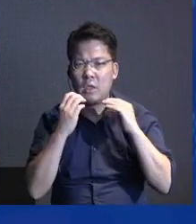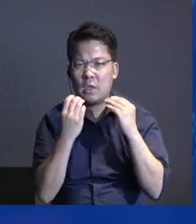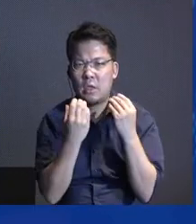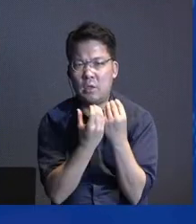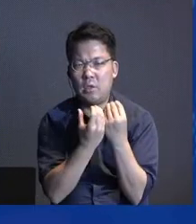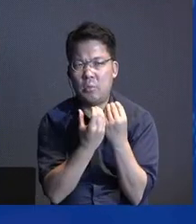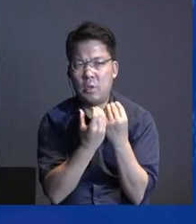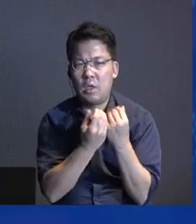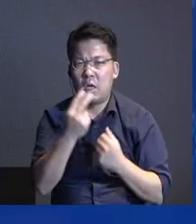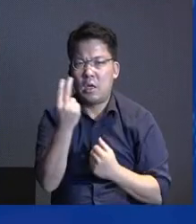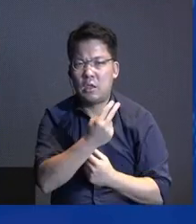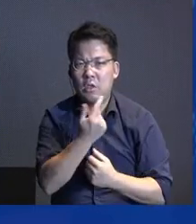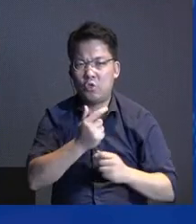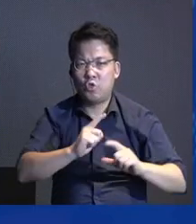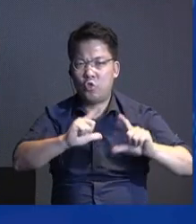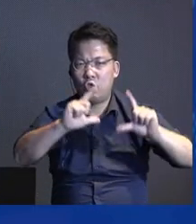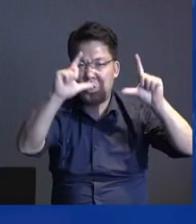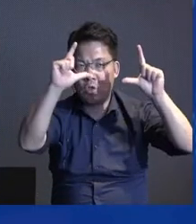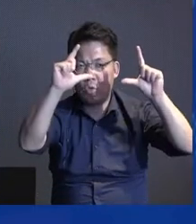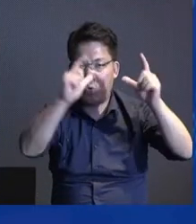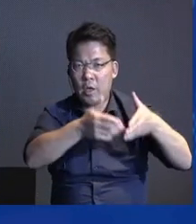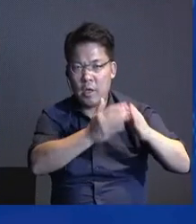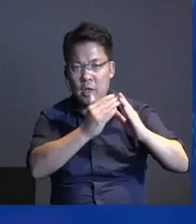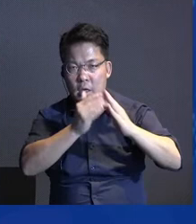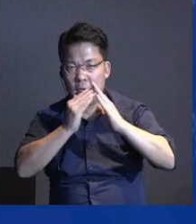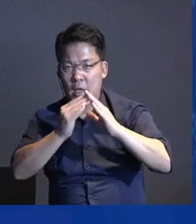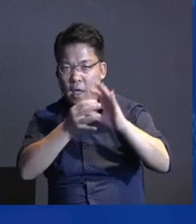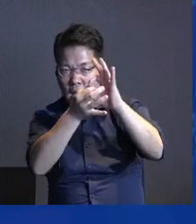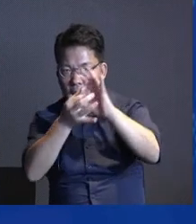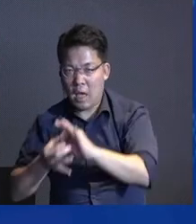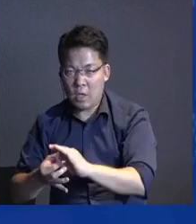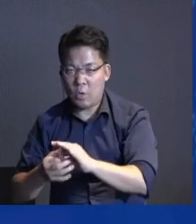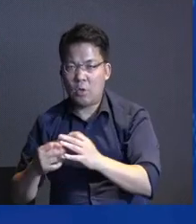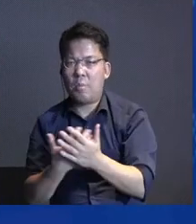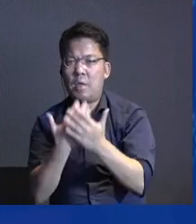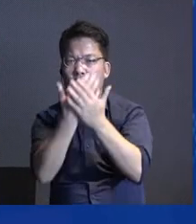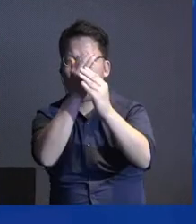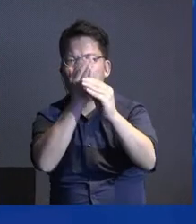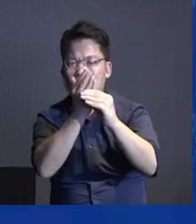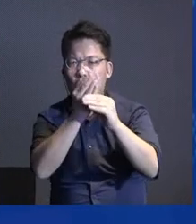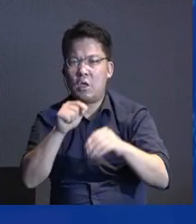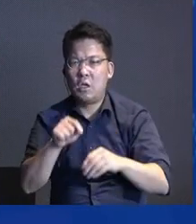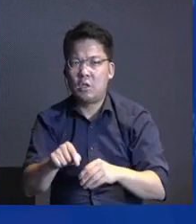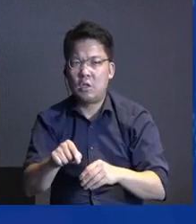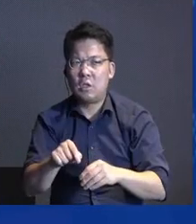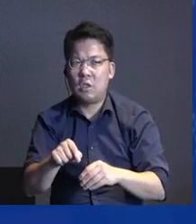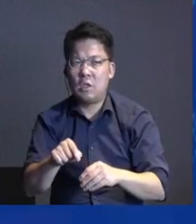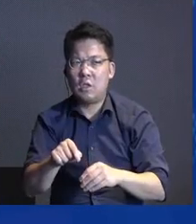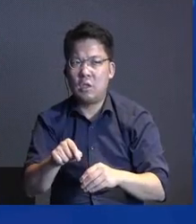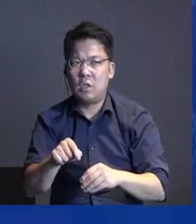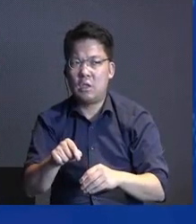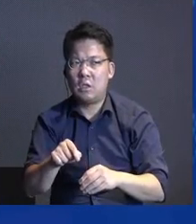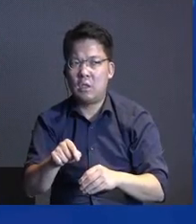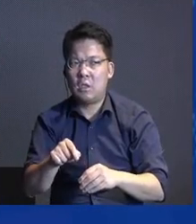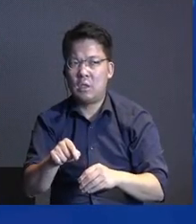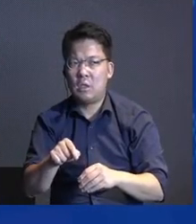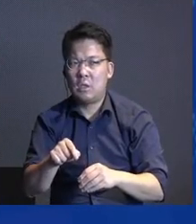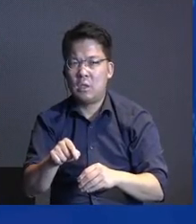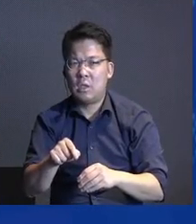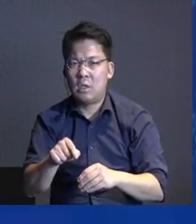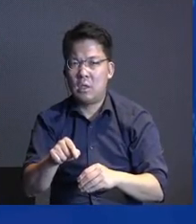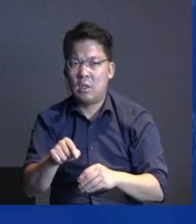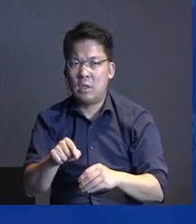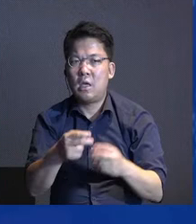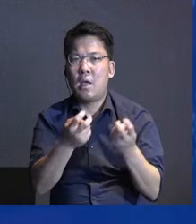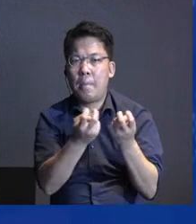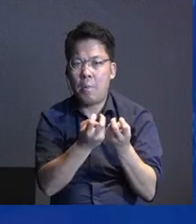will continue to evolve. It will not stop at this moment because it will continue to be improved to meet with the